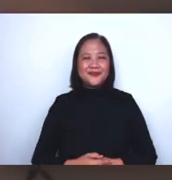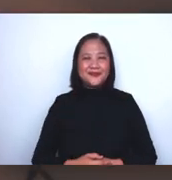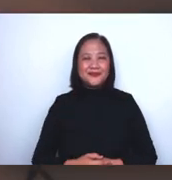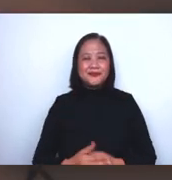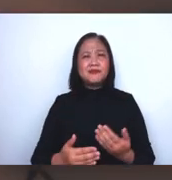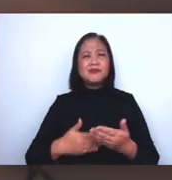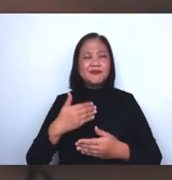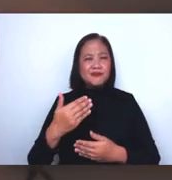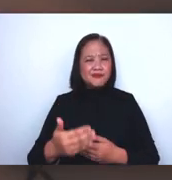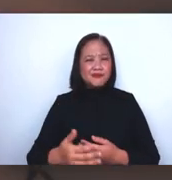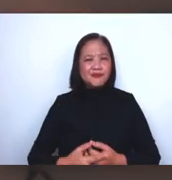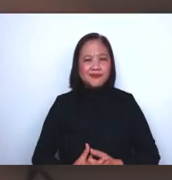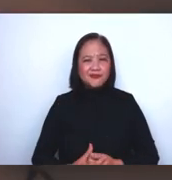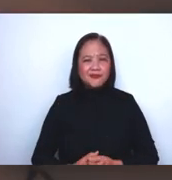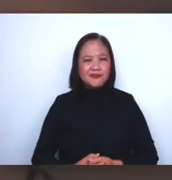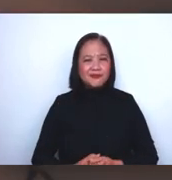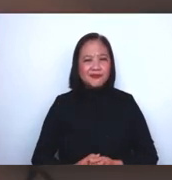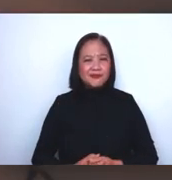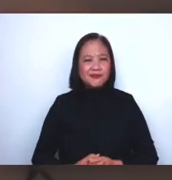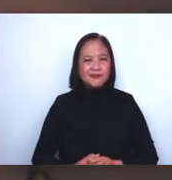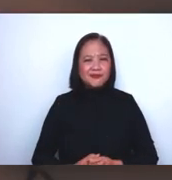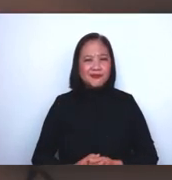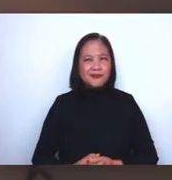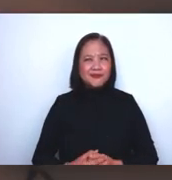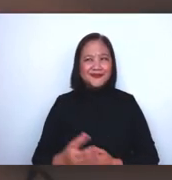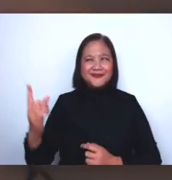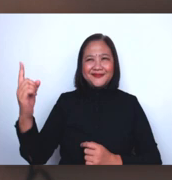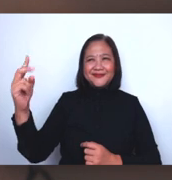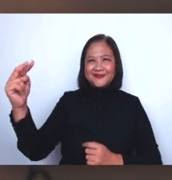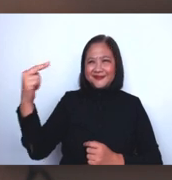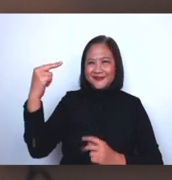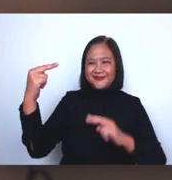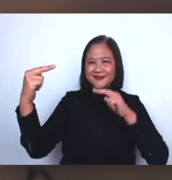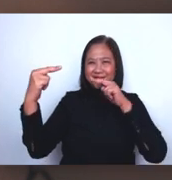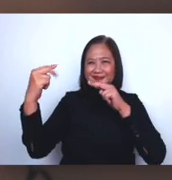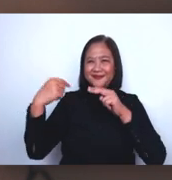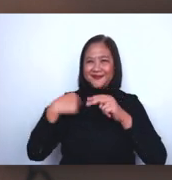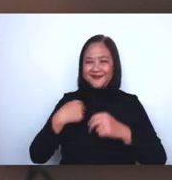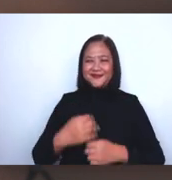And then she sees me.